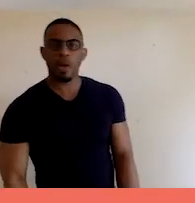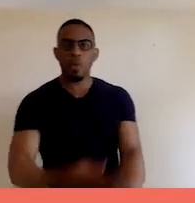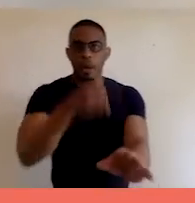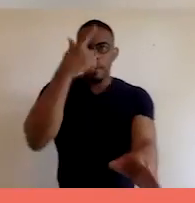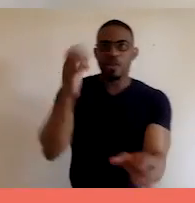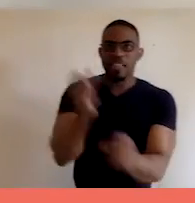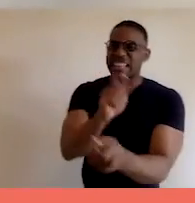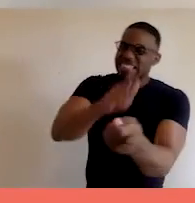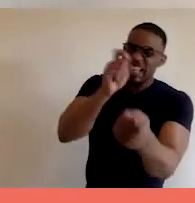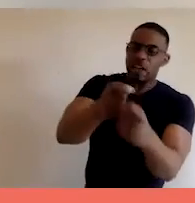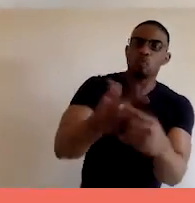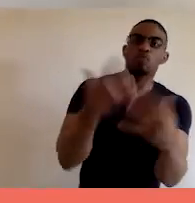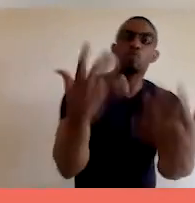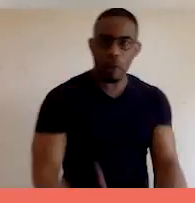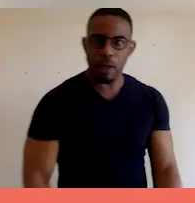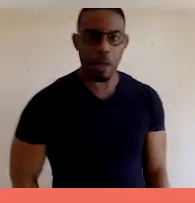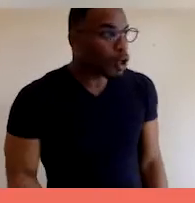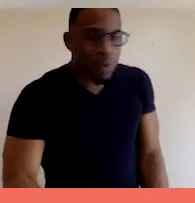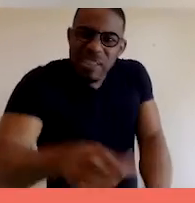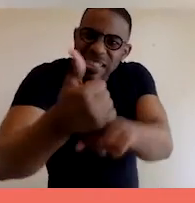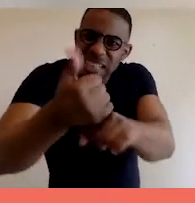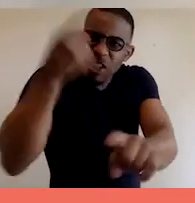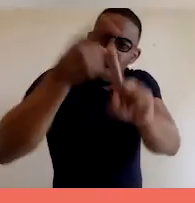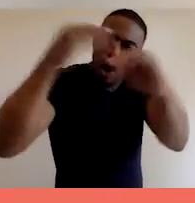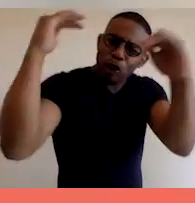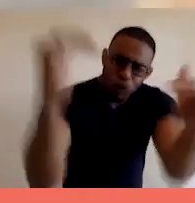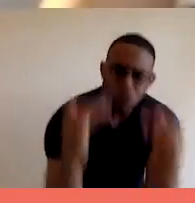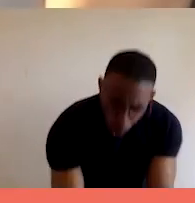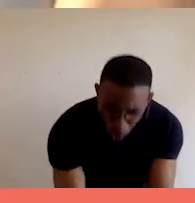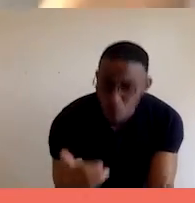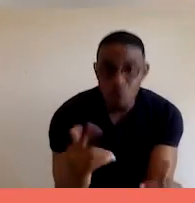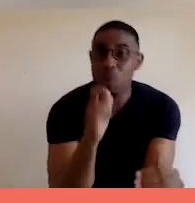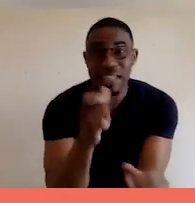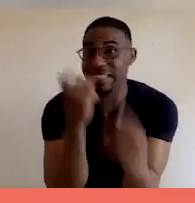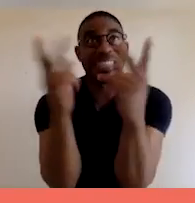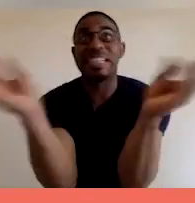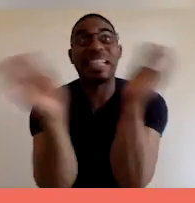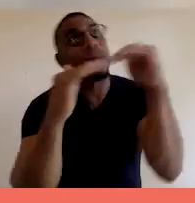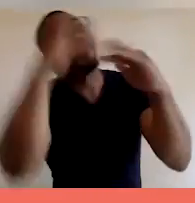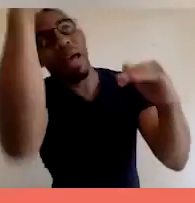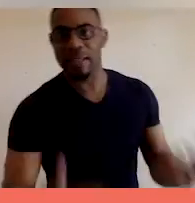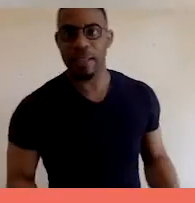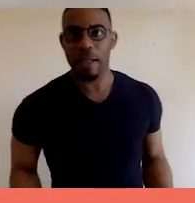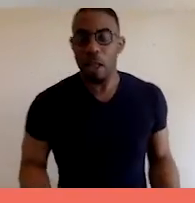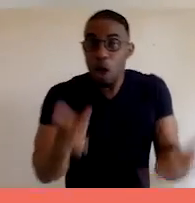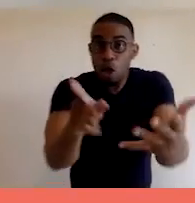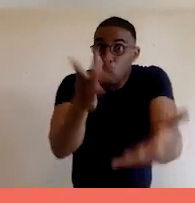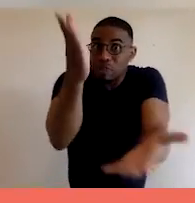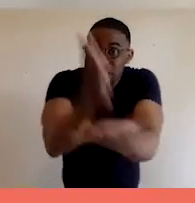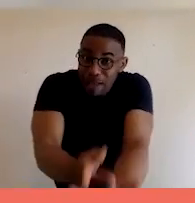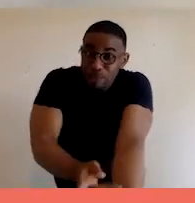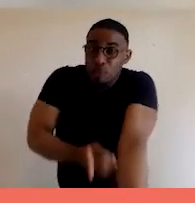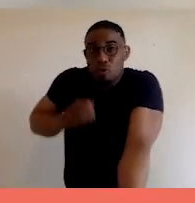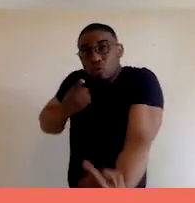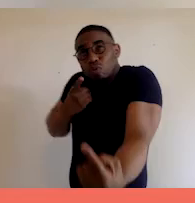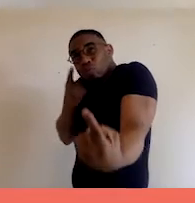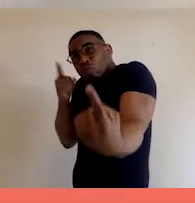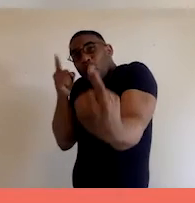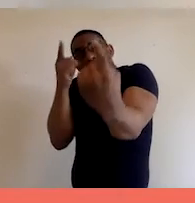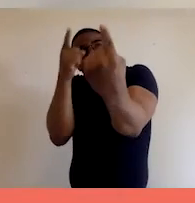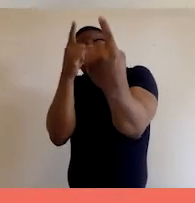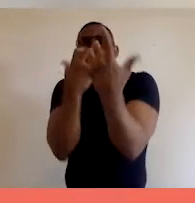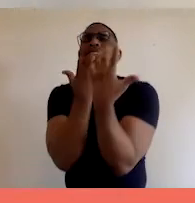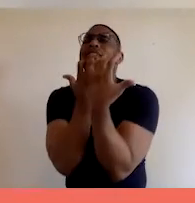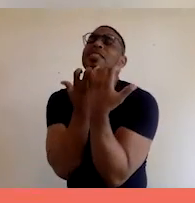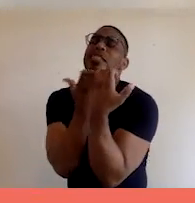you got exactly what you wanted. You set your bar so low that you didn't see anything past that. You stop striving, and you stop that